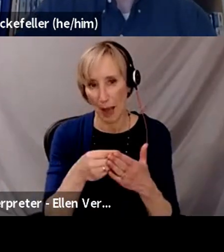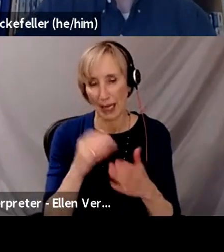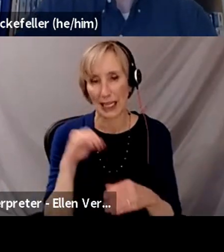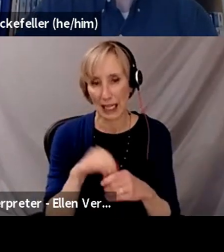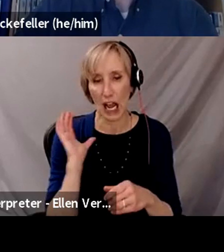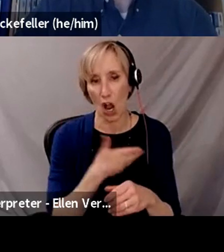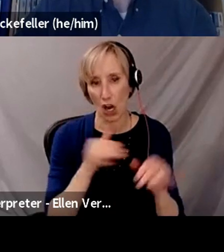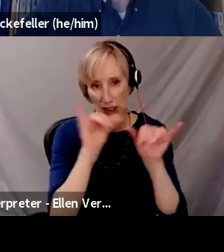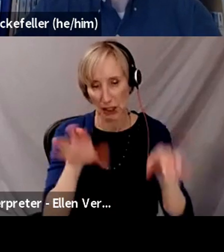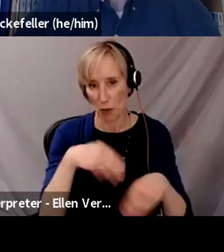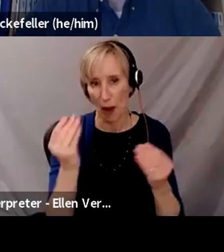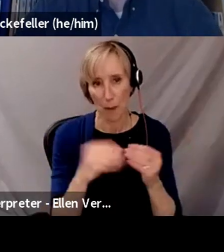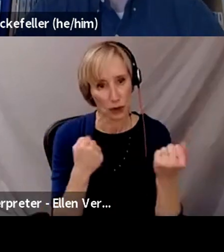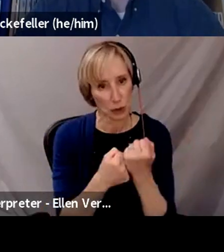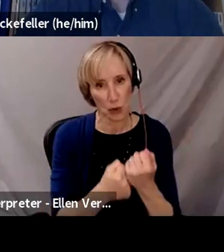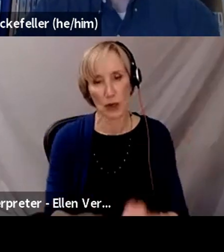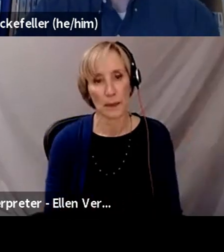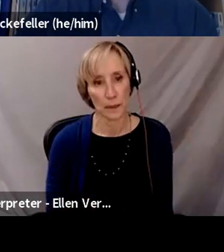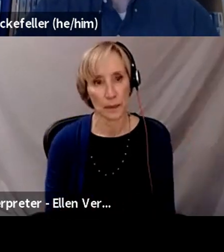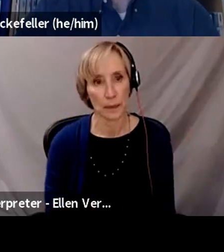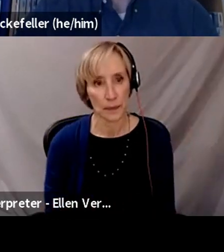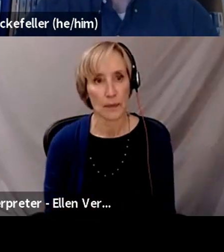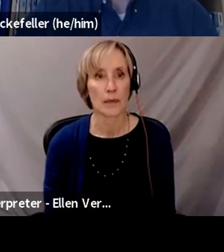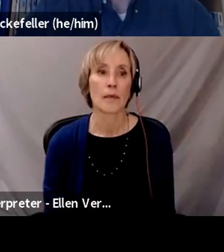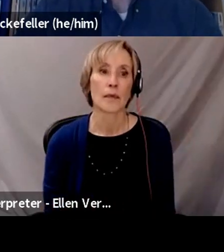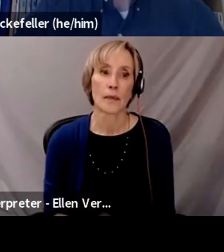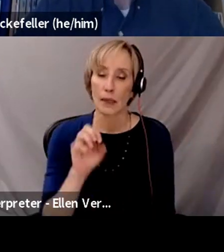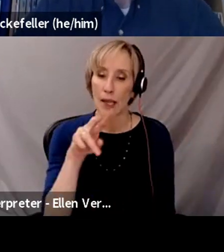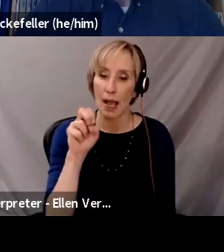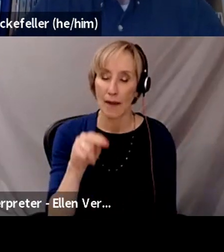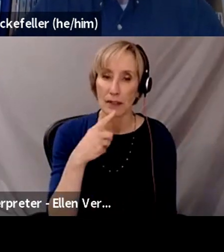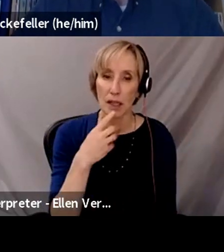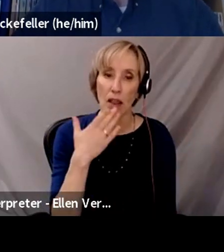Yeah, thank you for circling back around to that issue of resources, Lorelei.